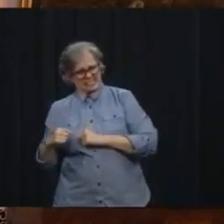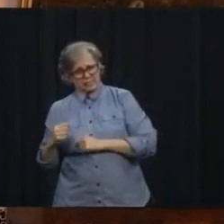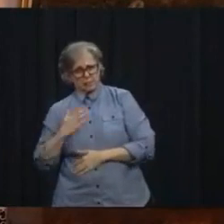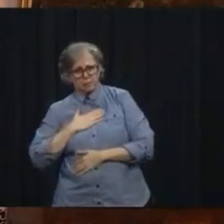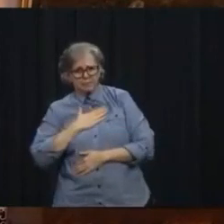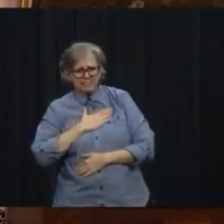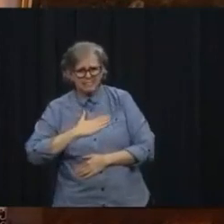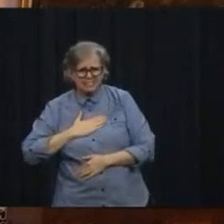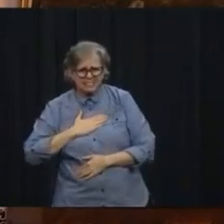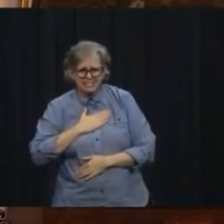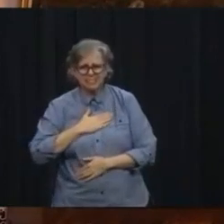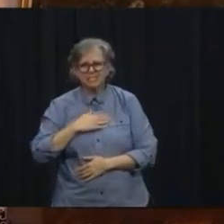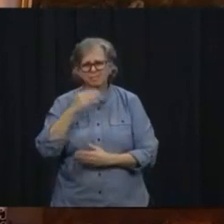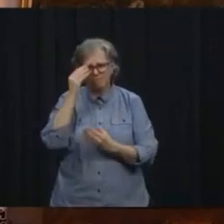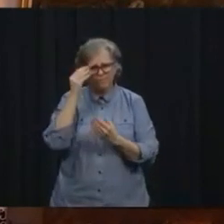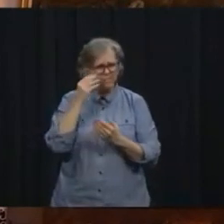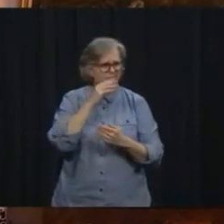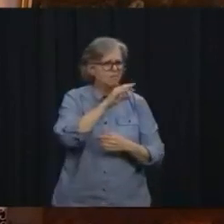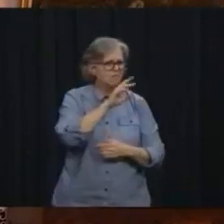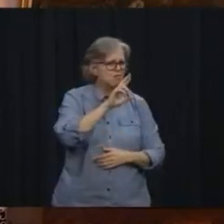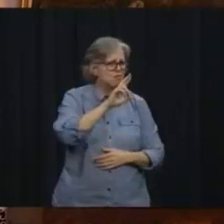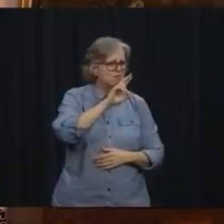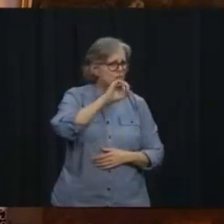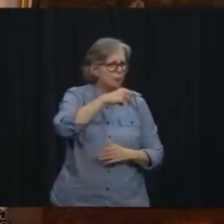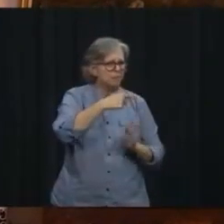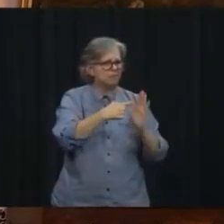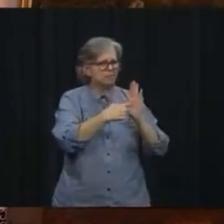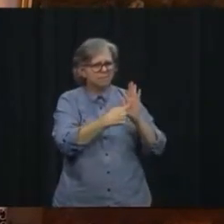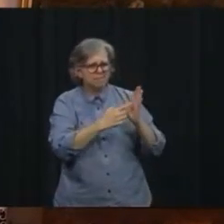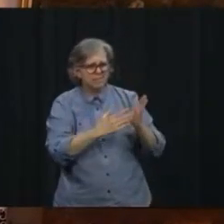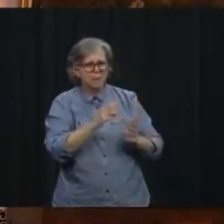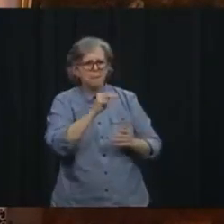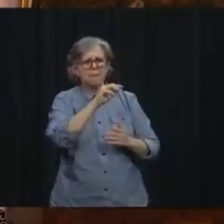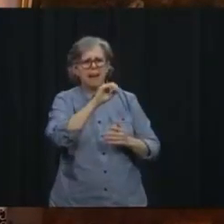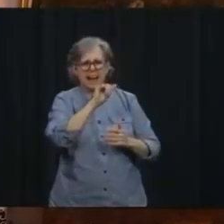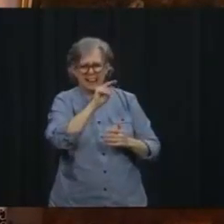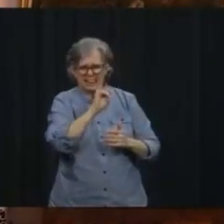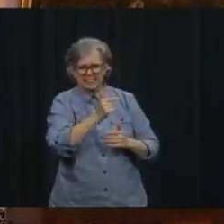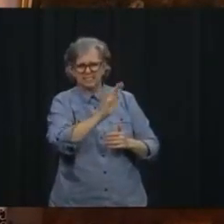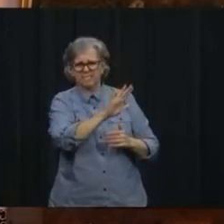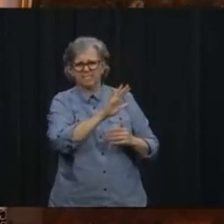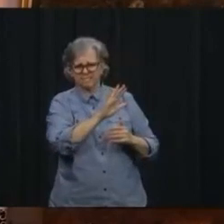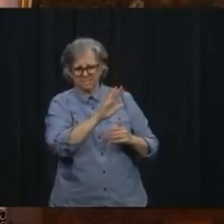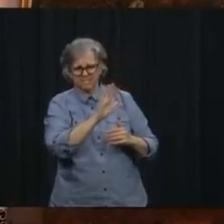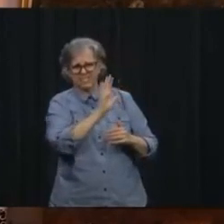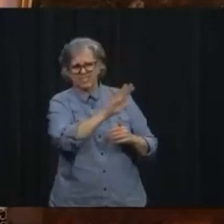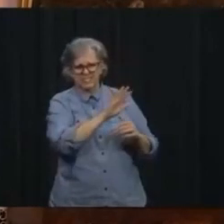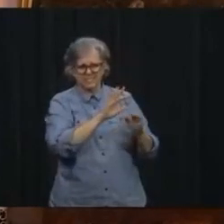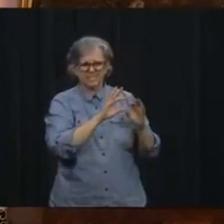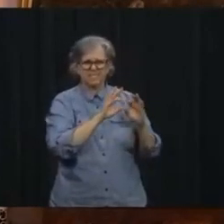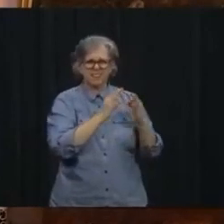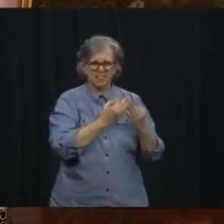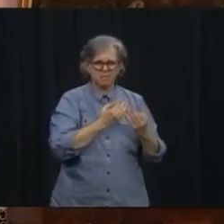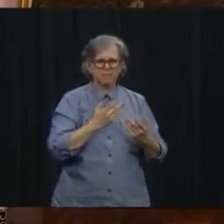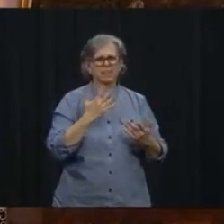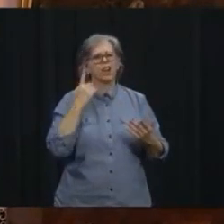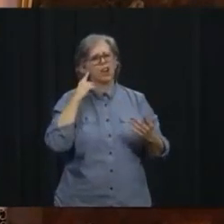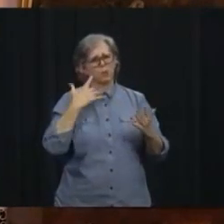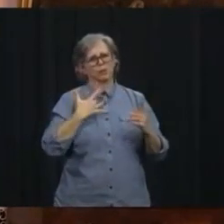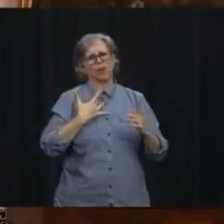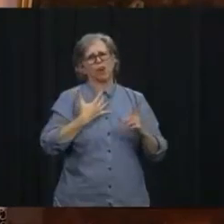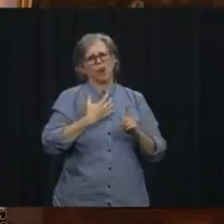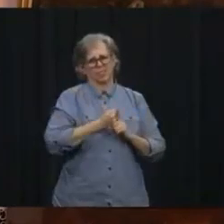Thank you. Good afternoon, everyone. I want to begin today by reminding you